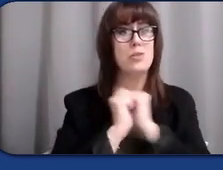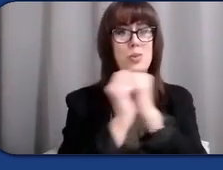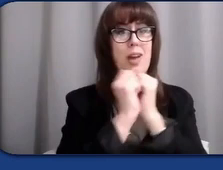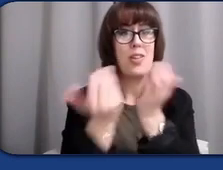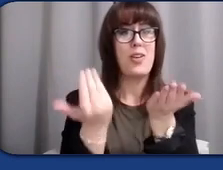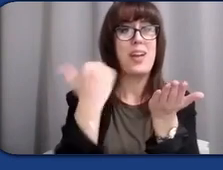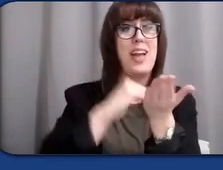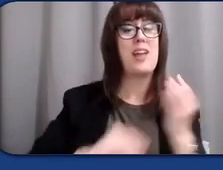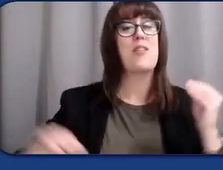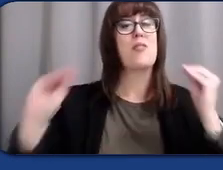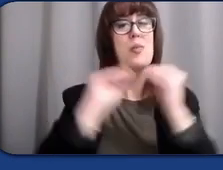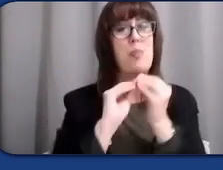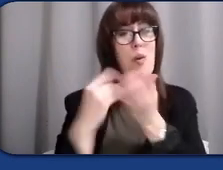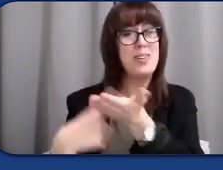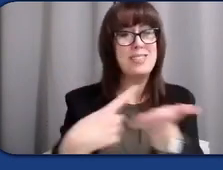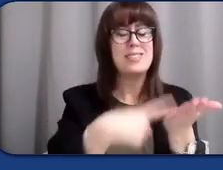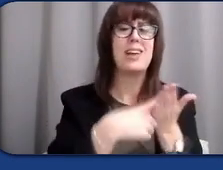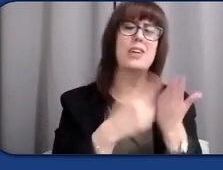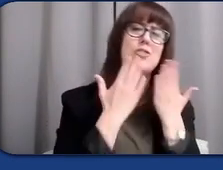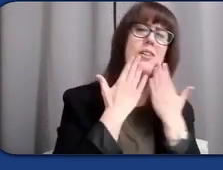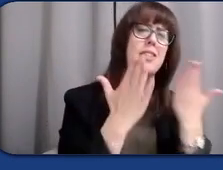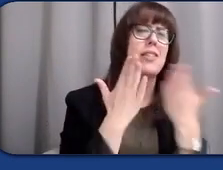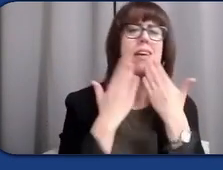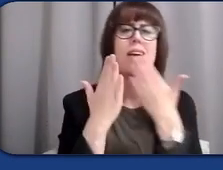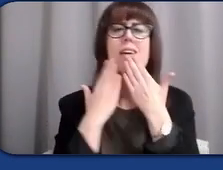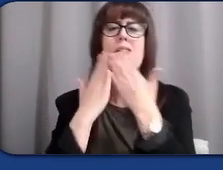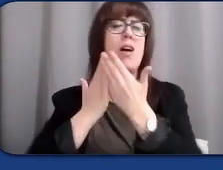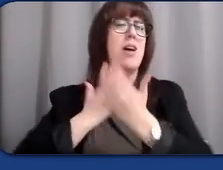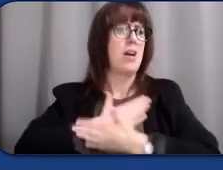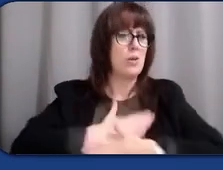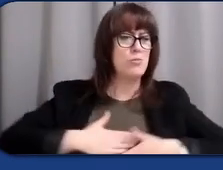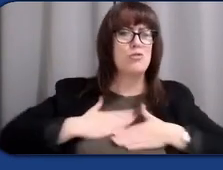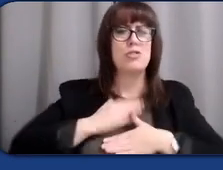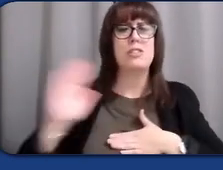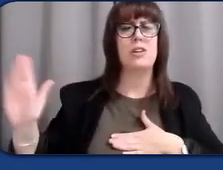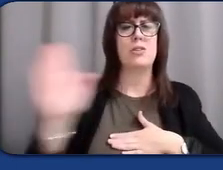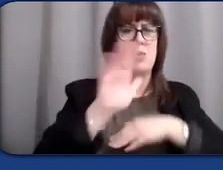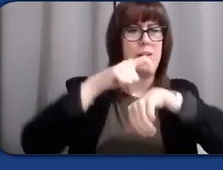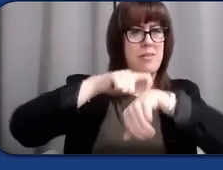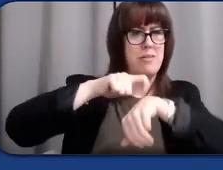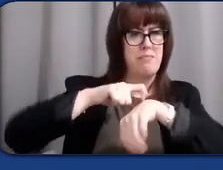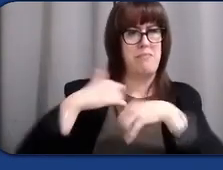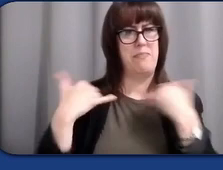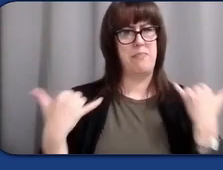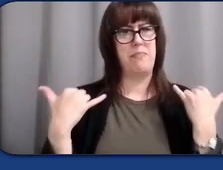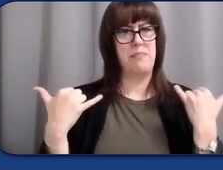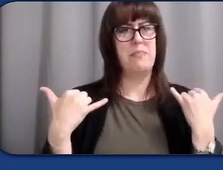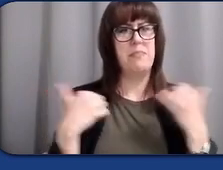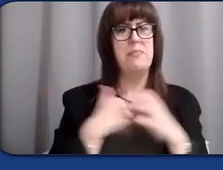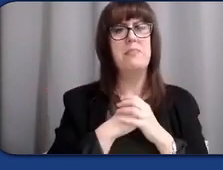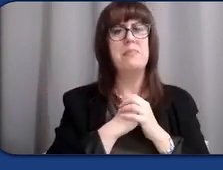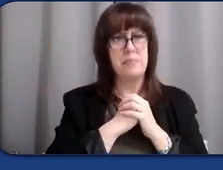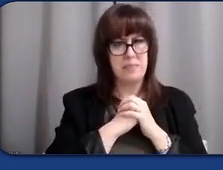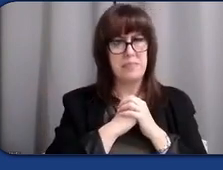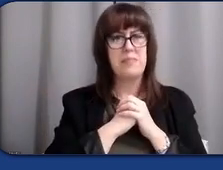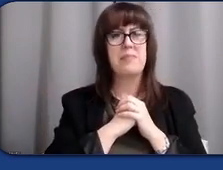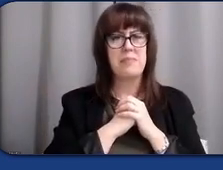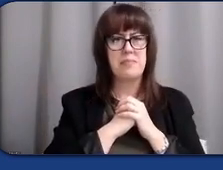discussions. I really, really want to thank everyone, and I appreciate your time today.